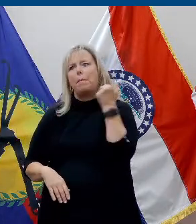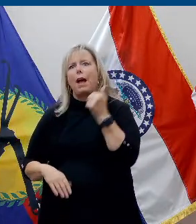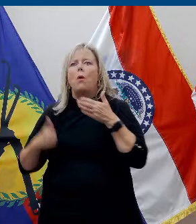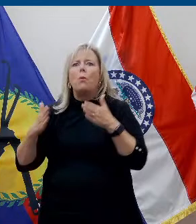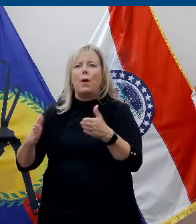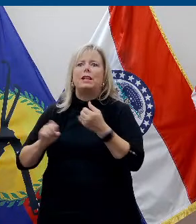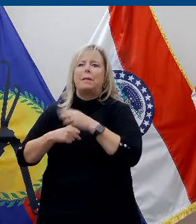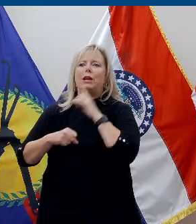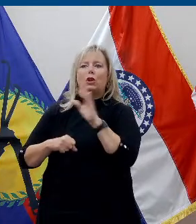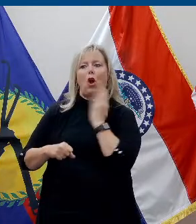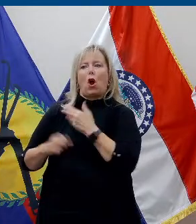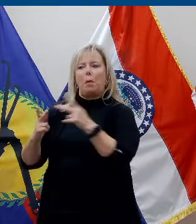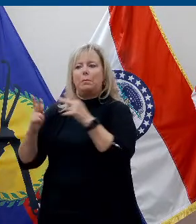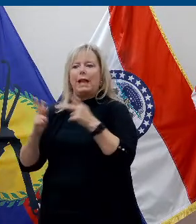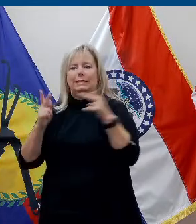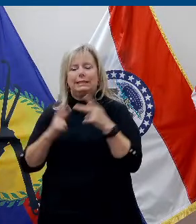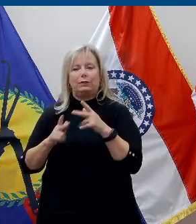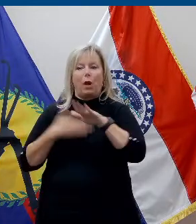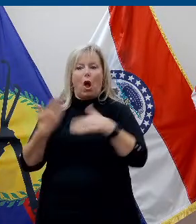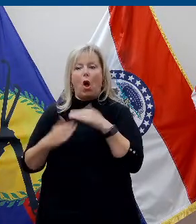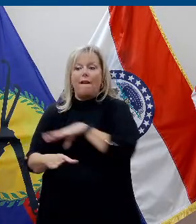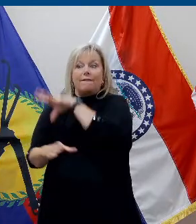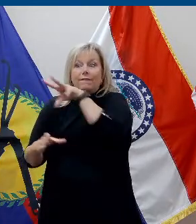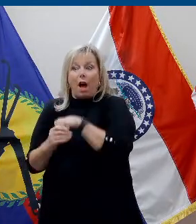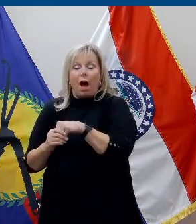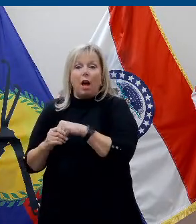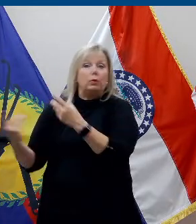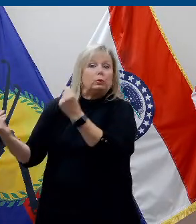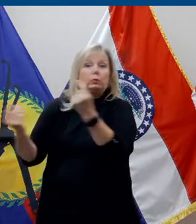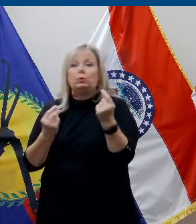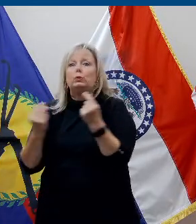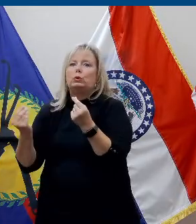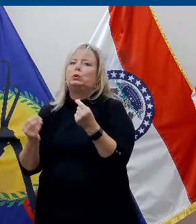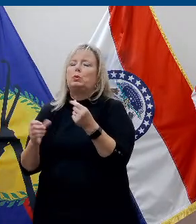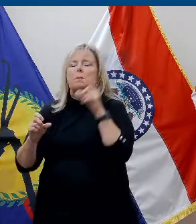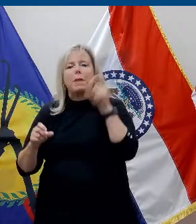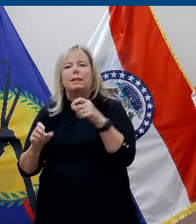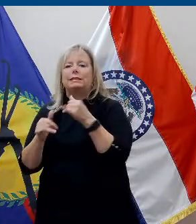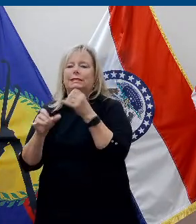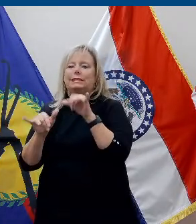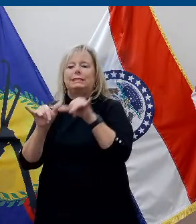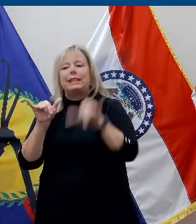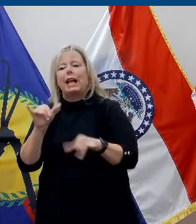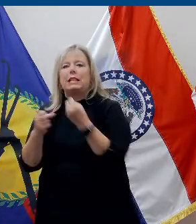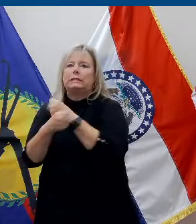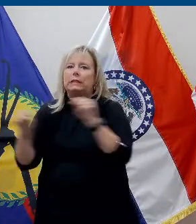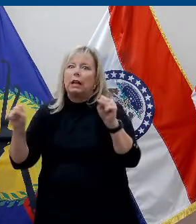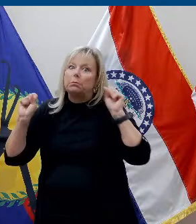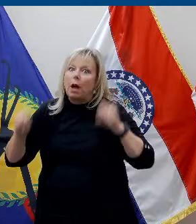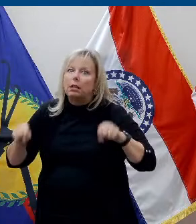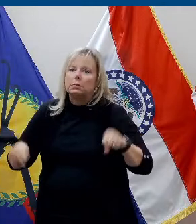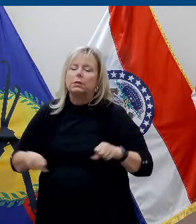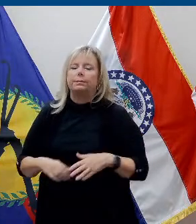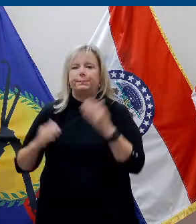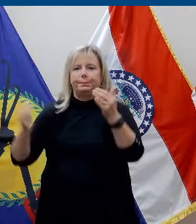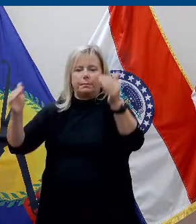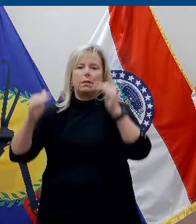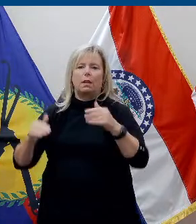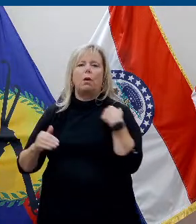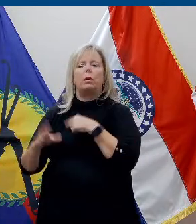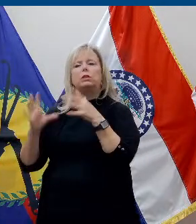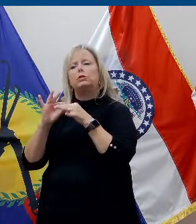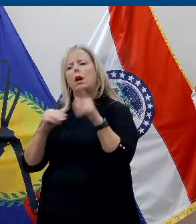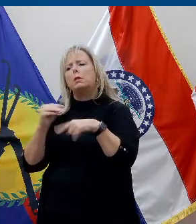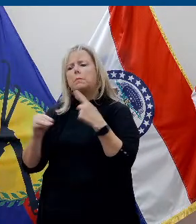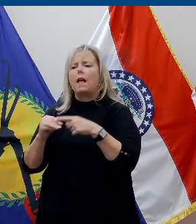our spaces that we're all engaging in the public stay as safe as possible. On the next slide, we're really going to start to